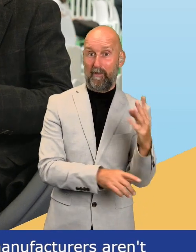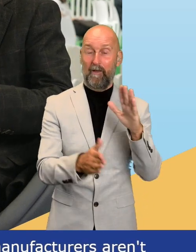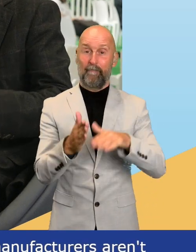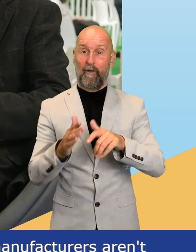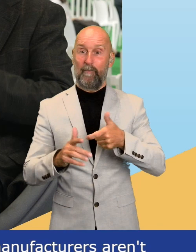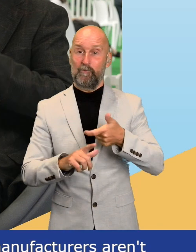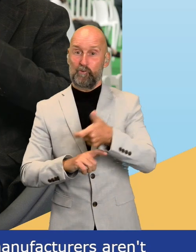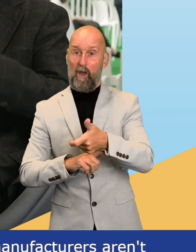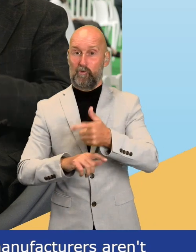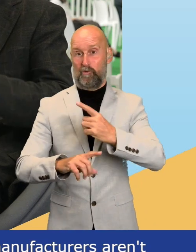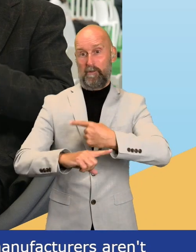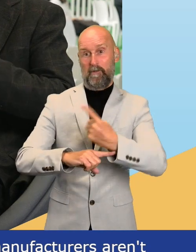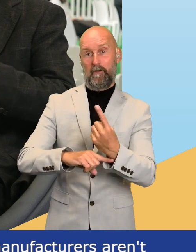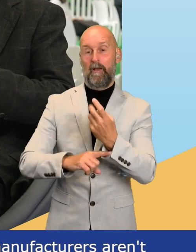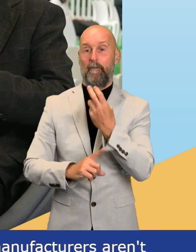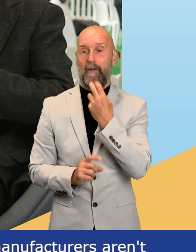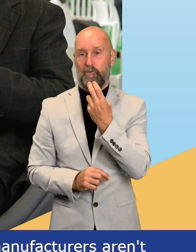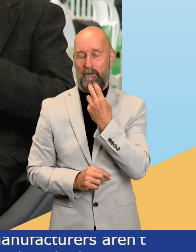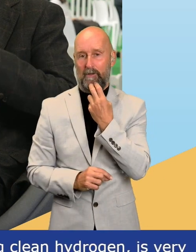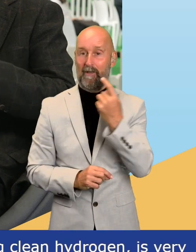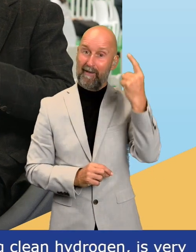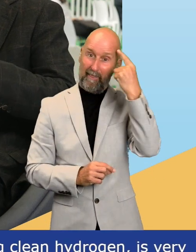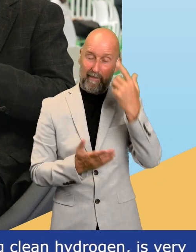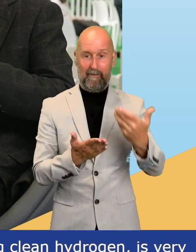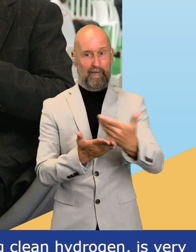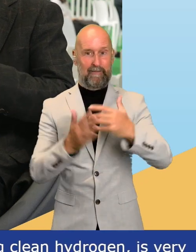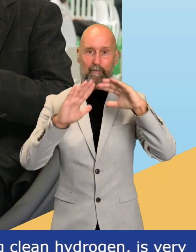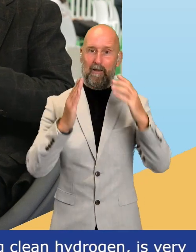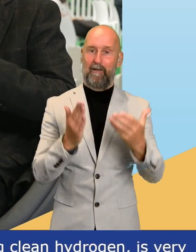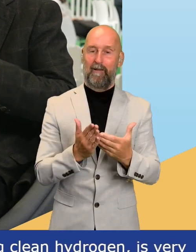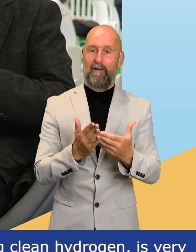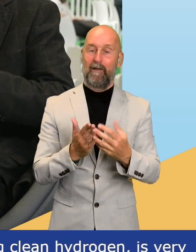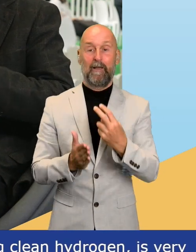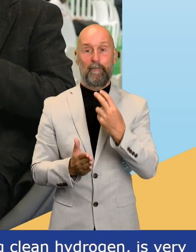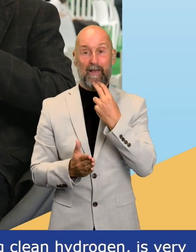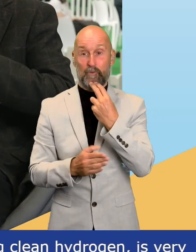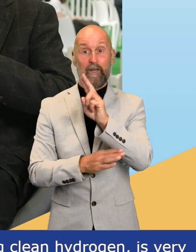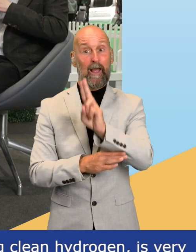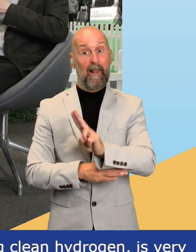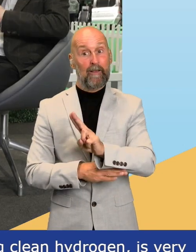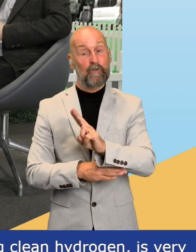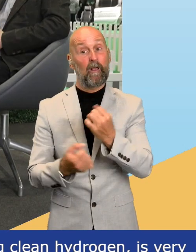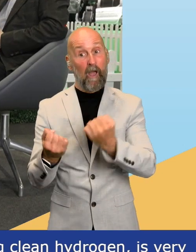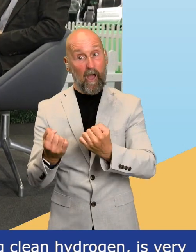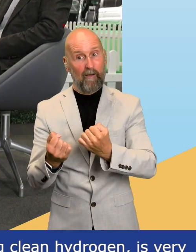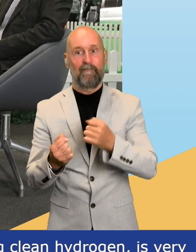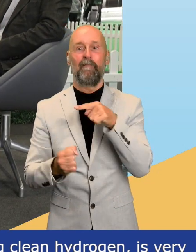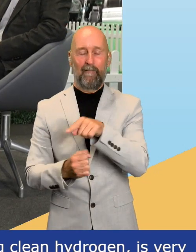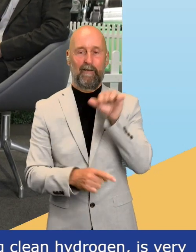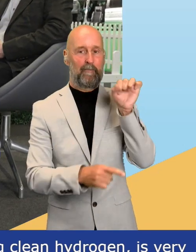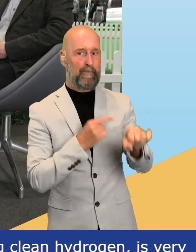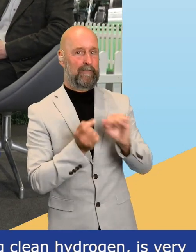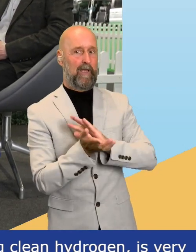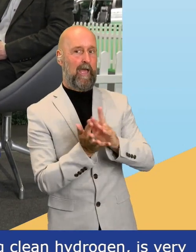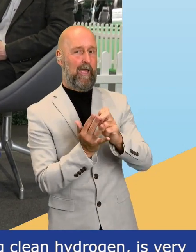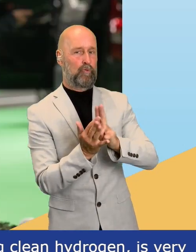charging a battery. So from an environmental standpoint, actually the battery electric car is better at the moment. Okay.